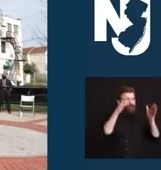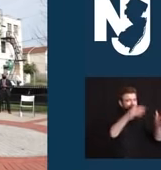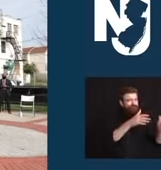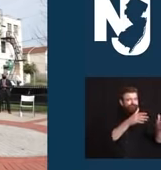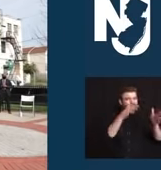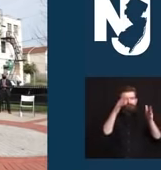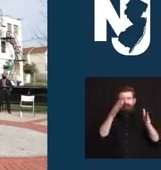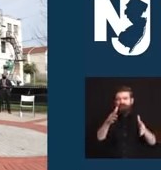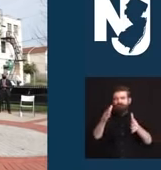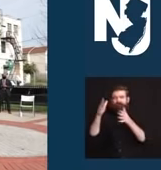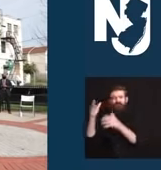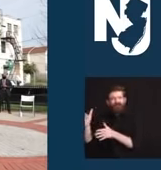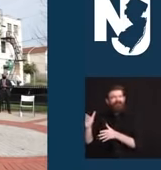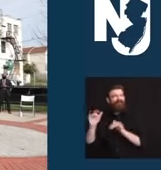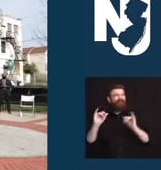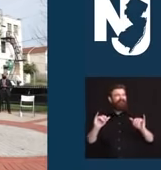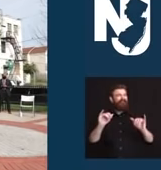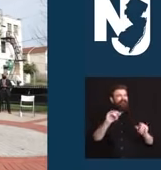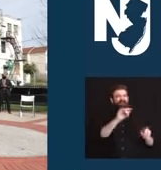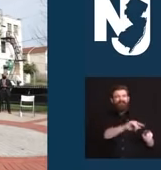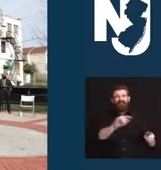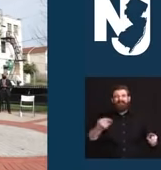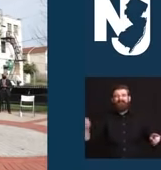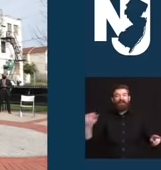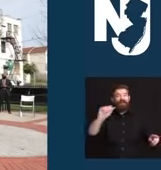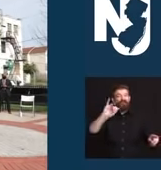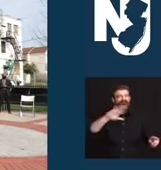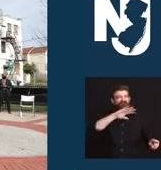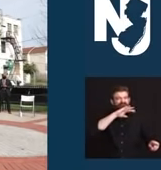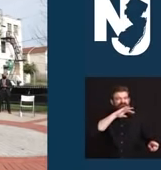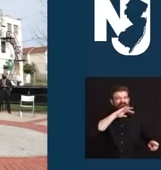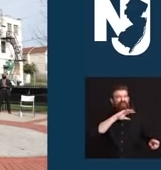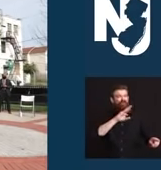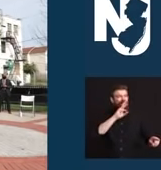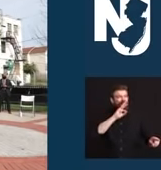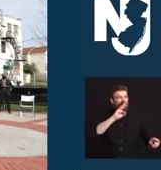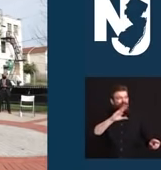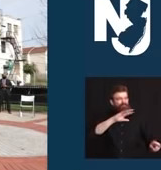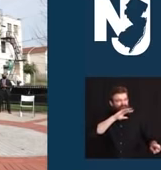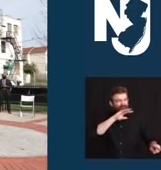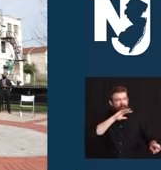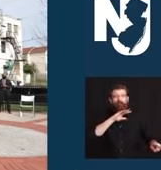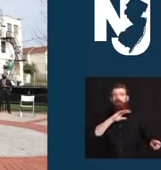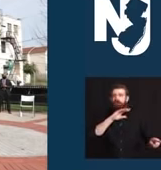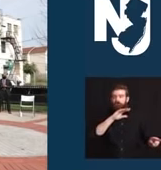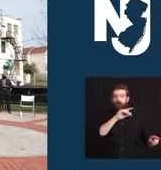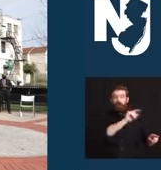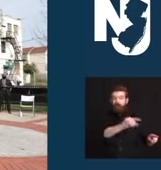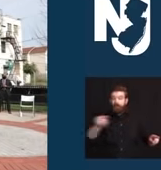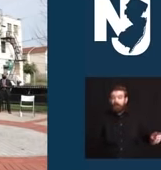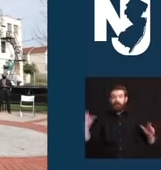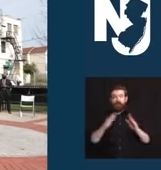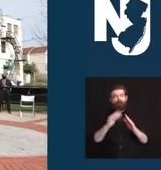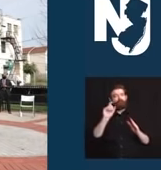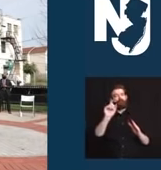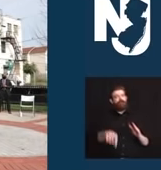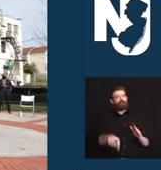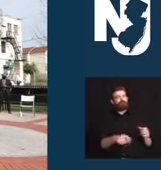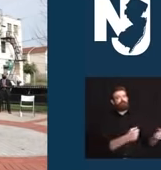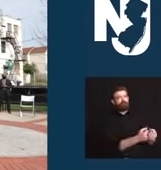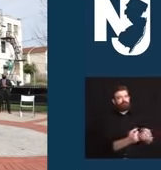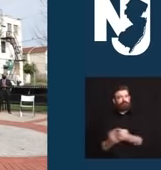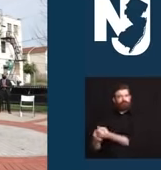and water are given a voice in the development proposed for their neighborhoods. It will ensure that doing right by our communities is